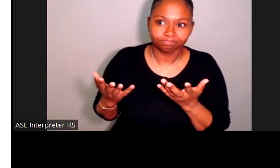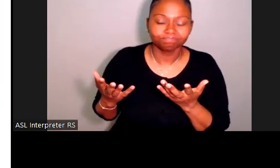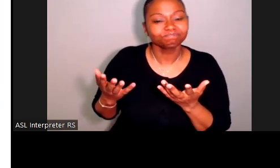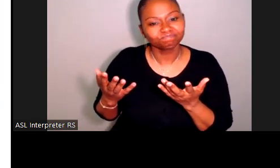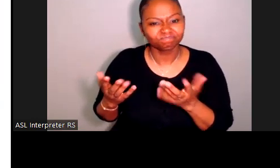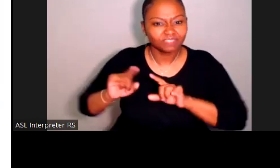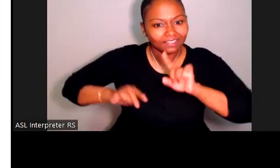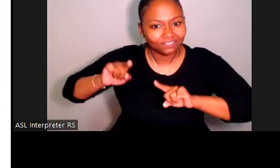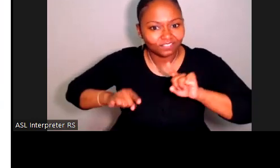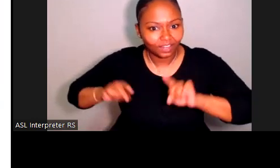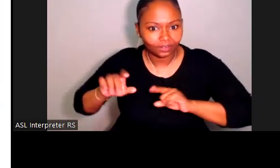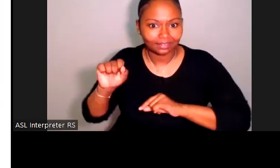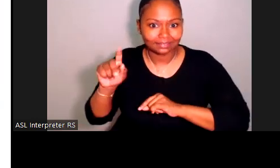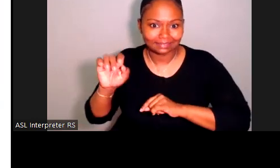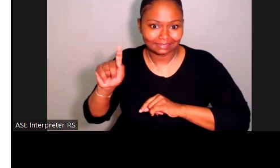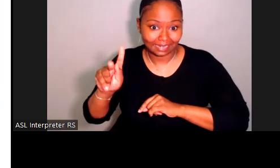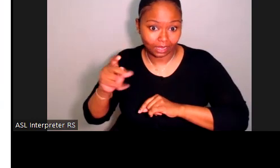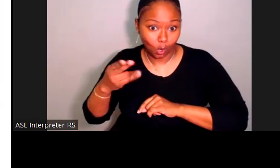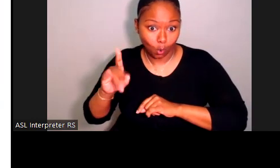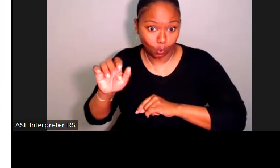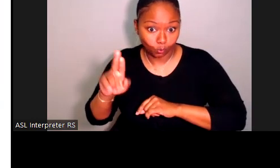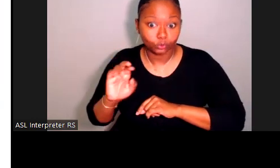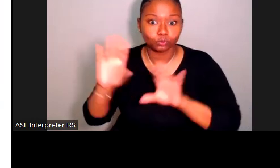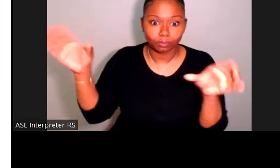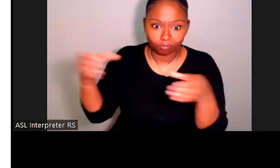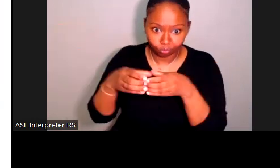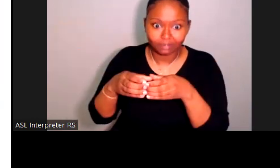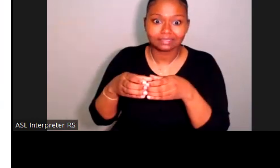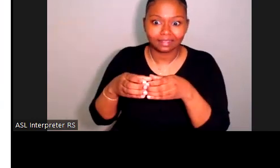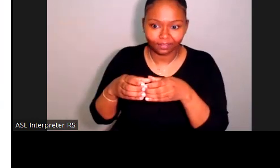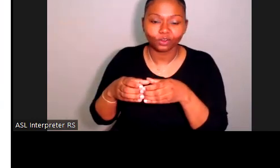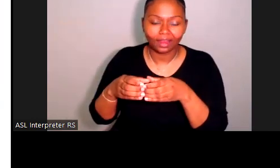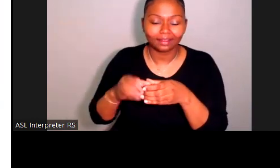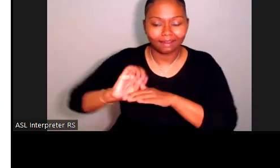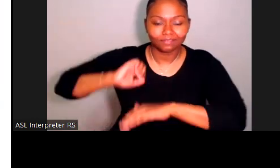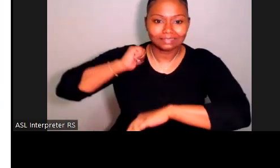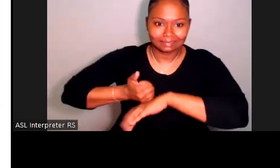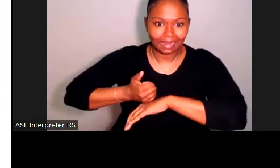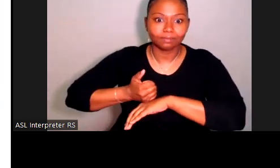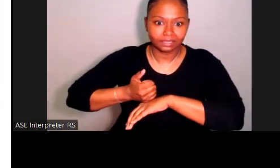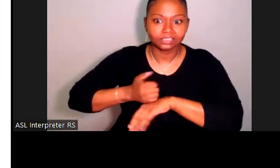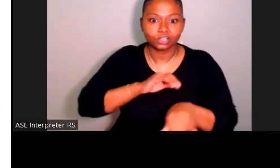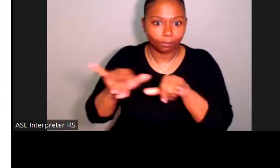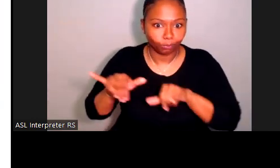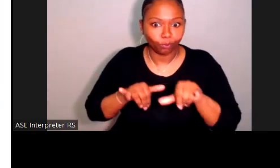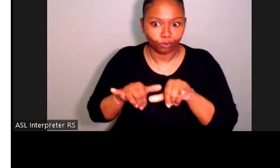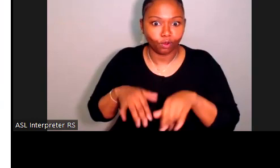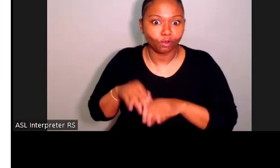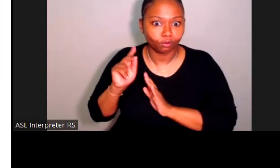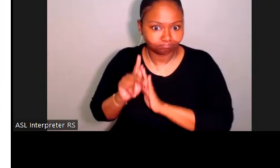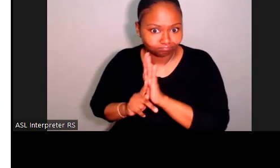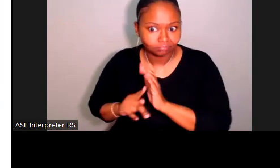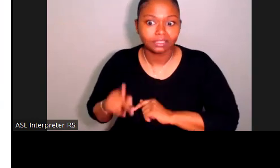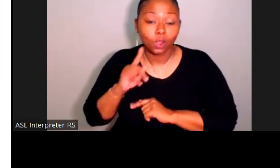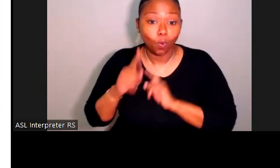various stakeholders will be brought together to establish protocols in situations where the standards may